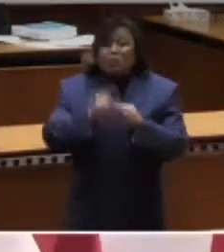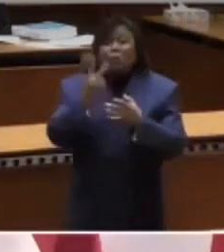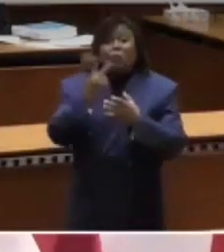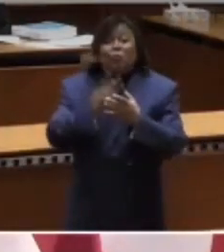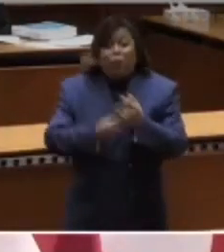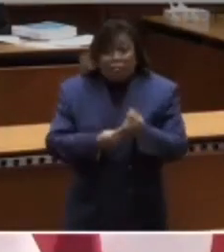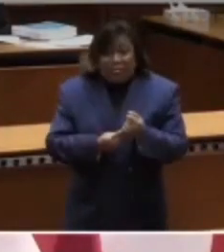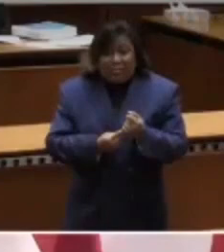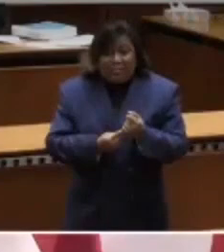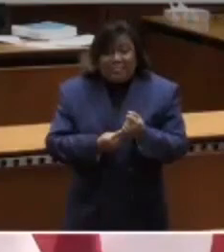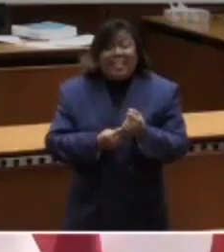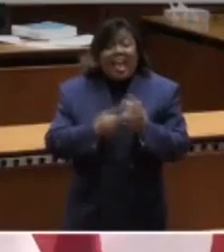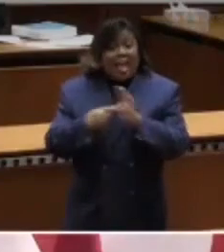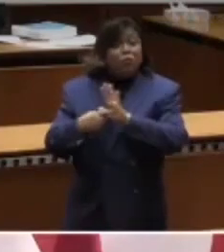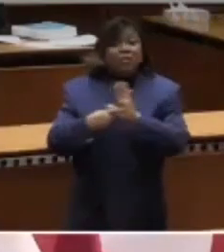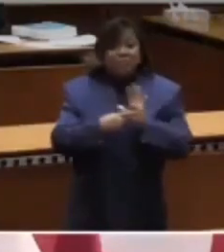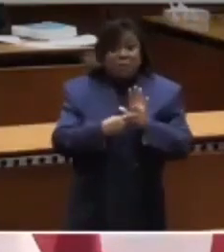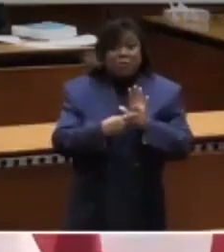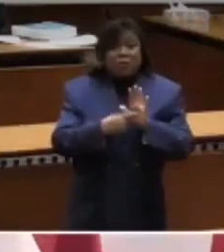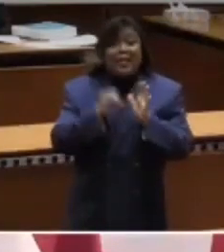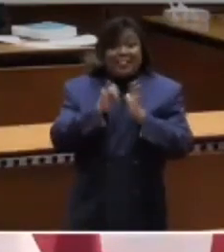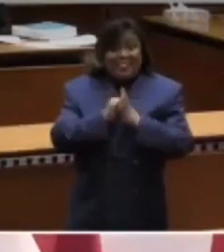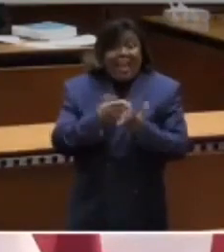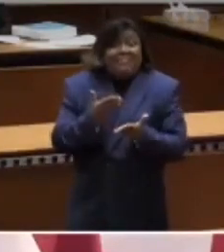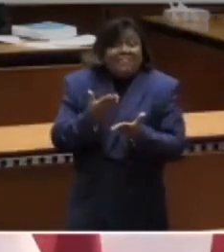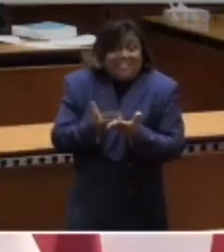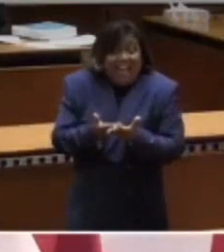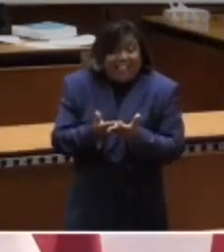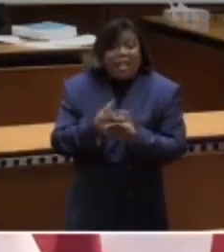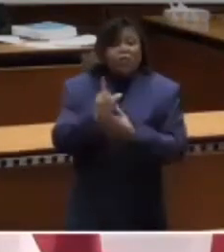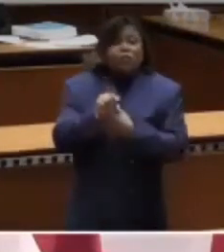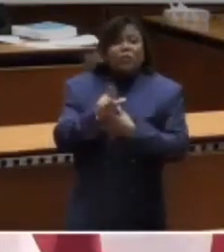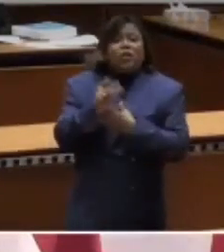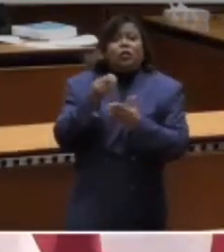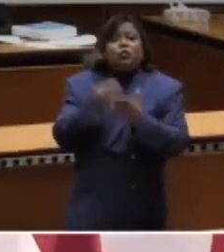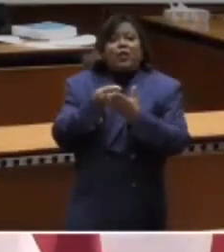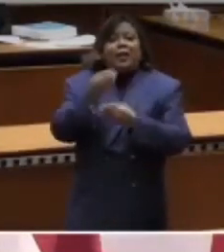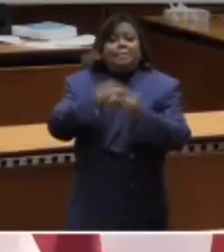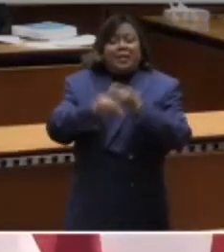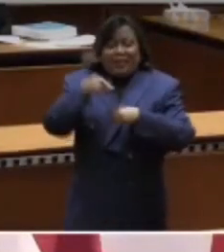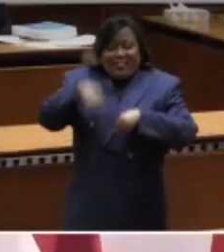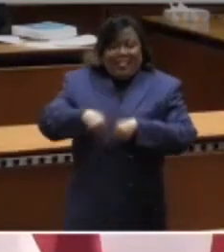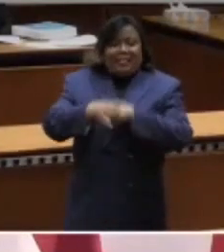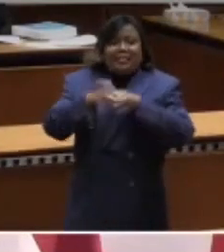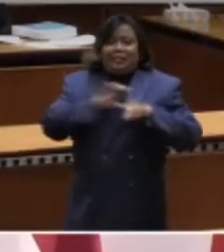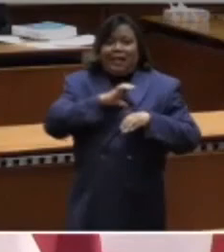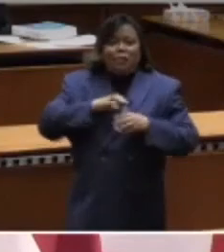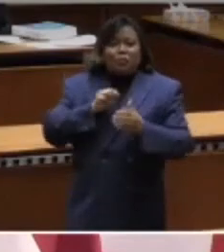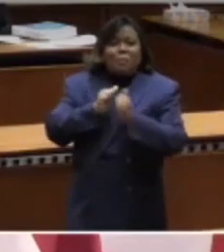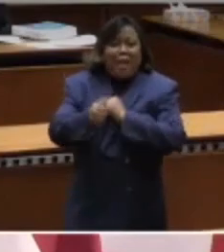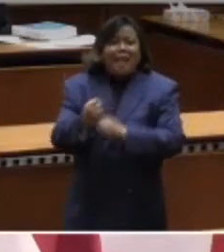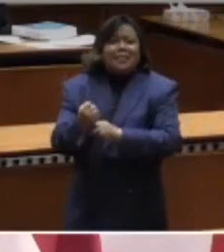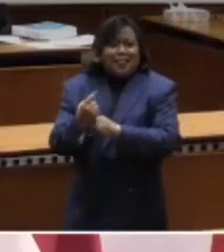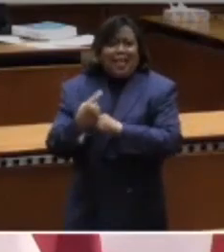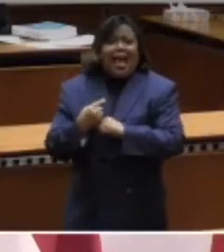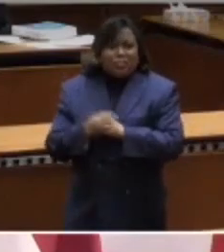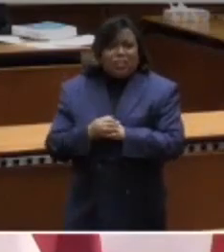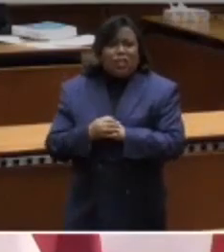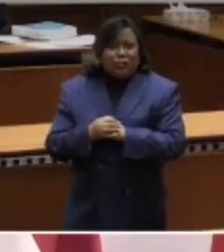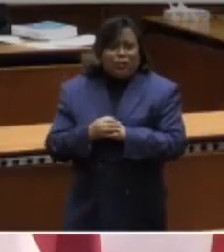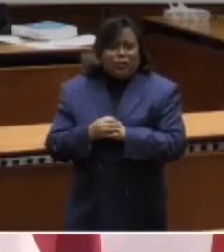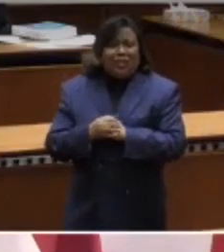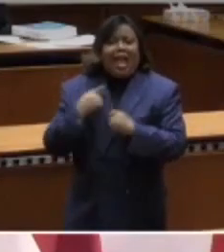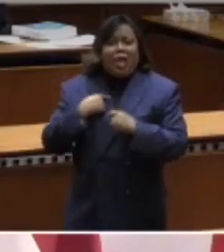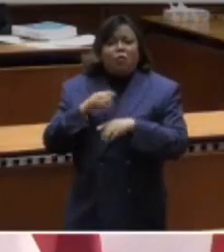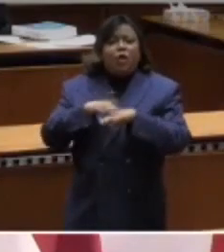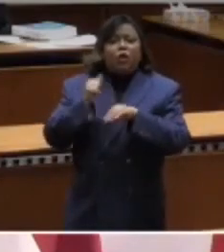both. And we demonstrated that fact in the 2020 budget that this council passed last year.